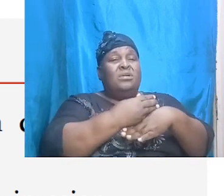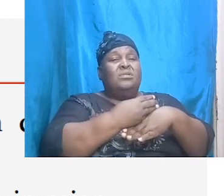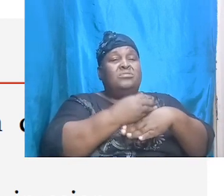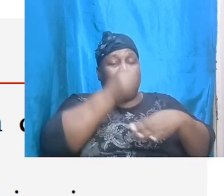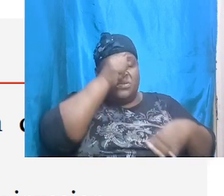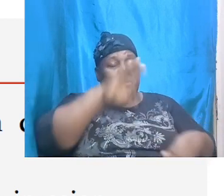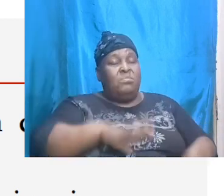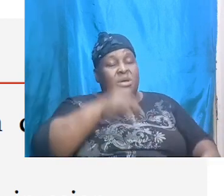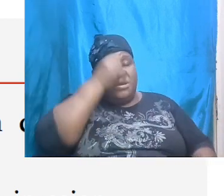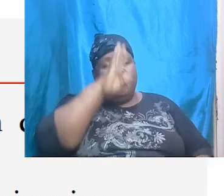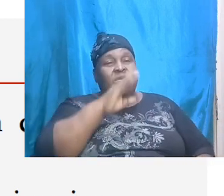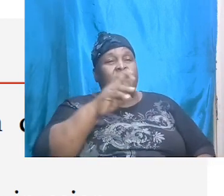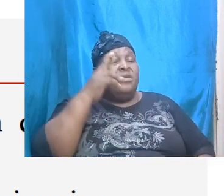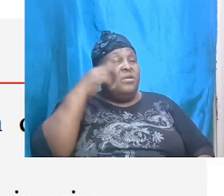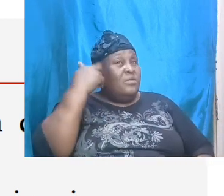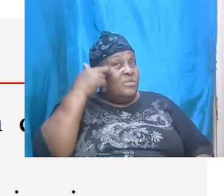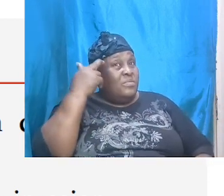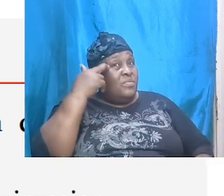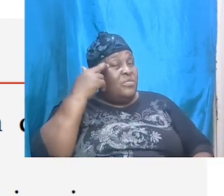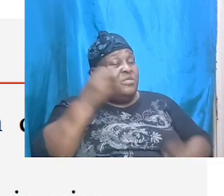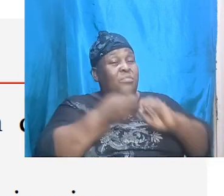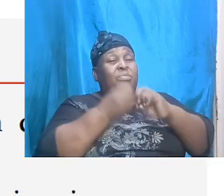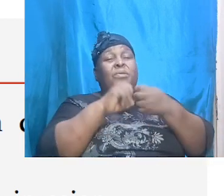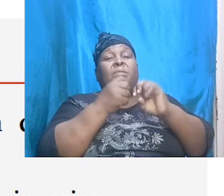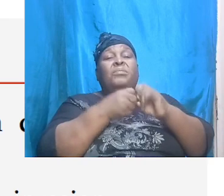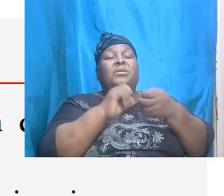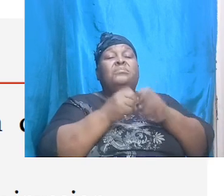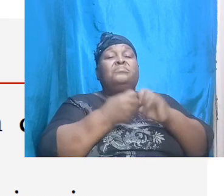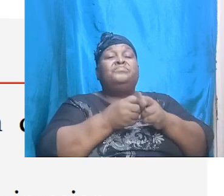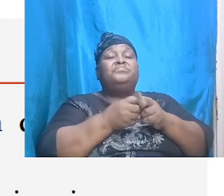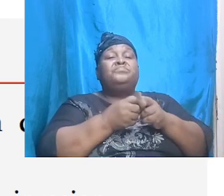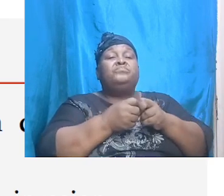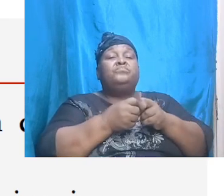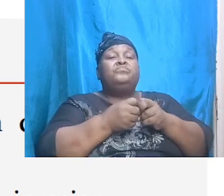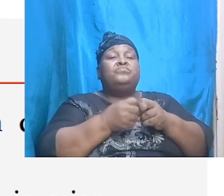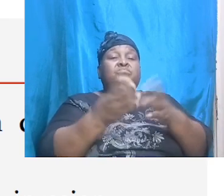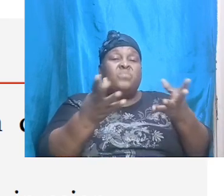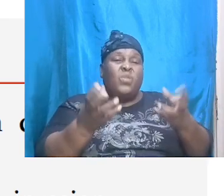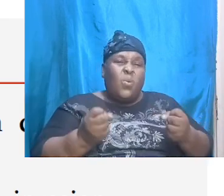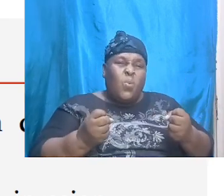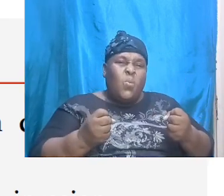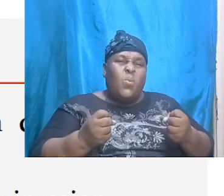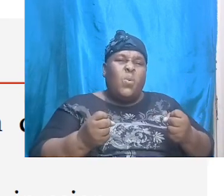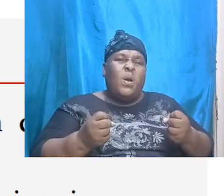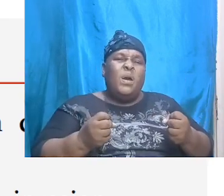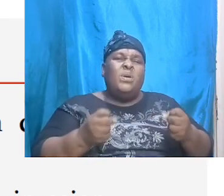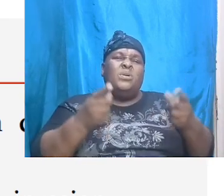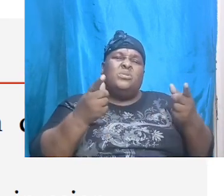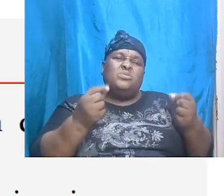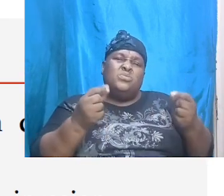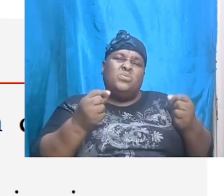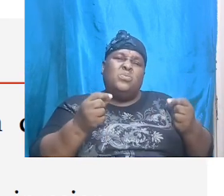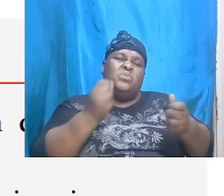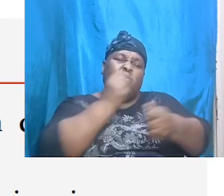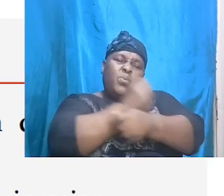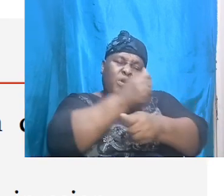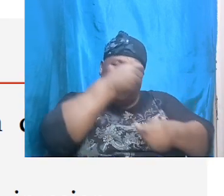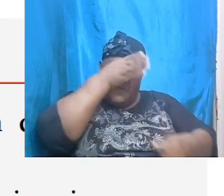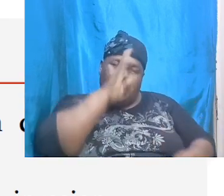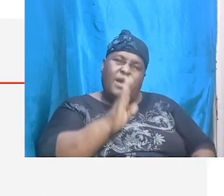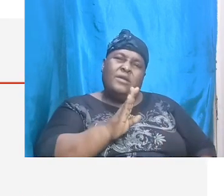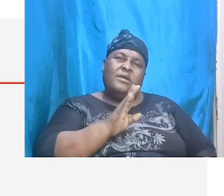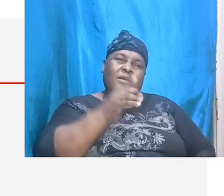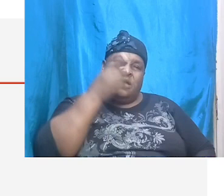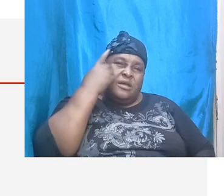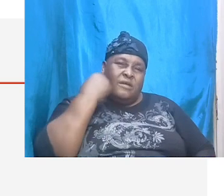realized, praise God, that there was an issue here. But he wanted to accomplish the task for God. And in order for him